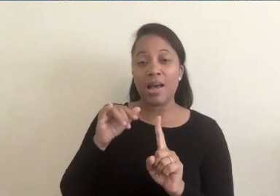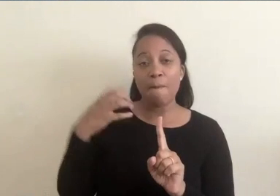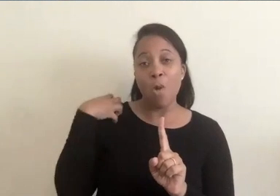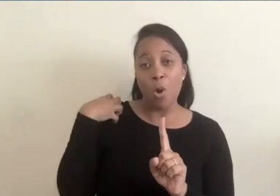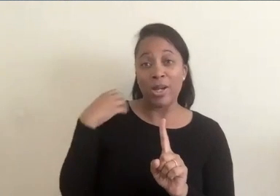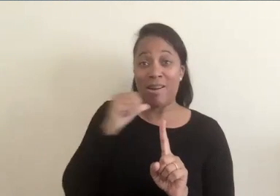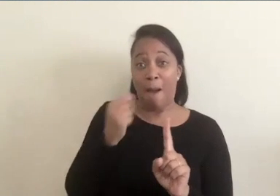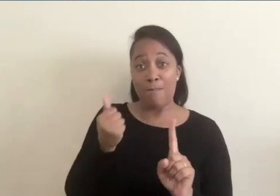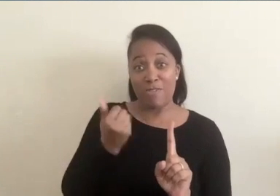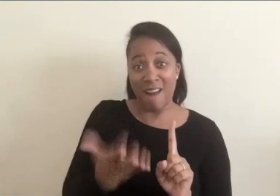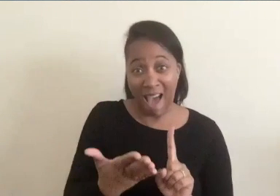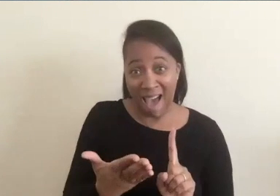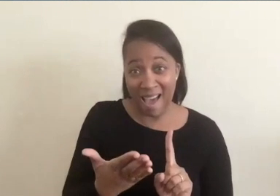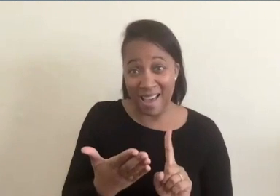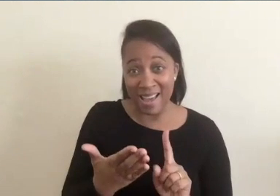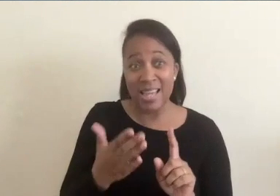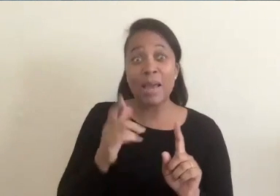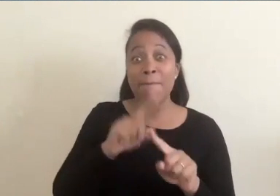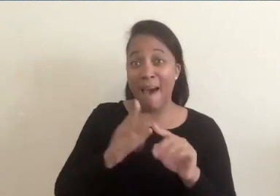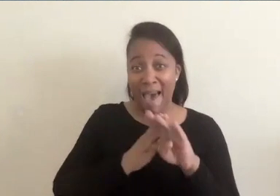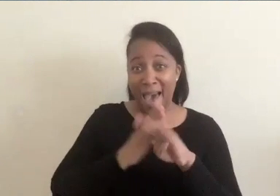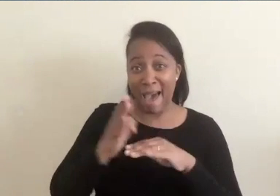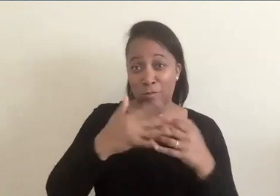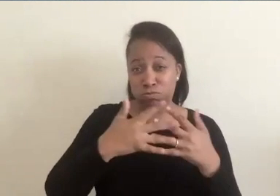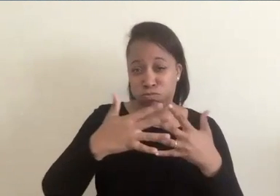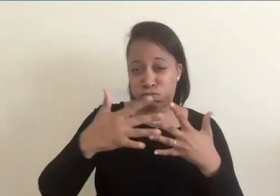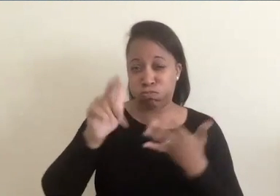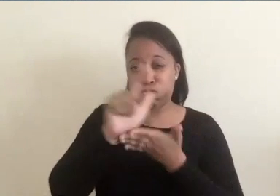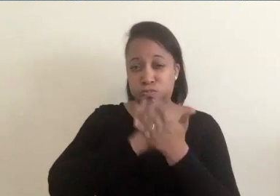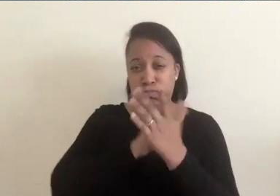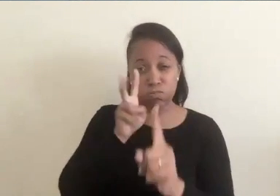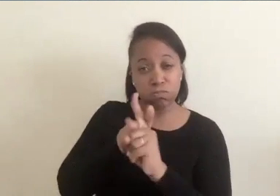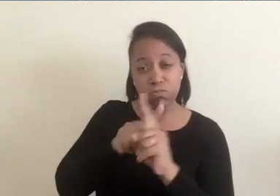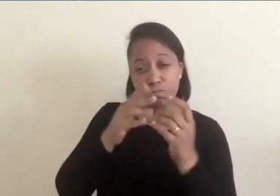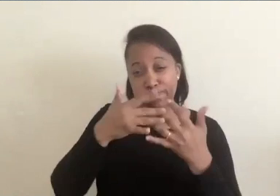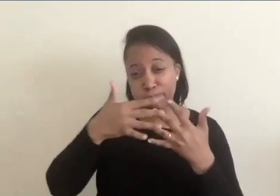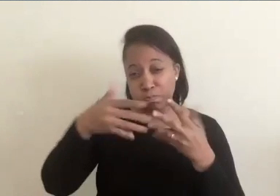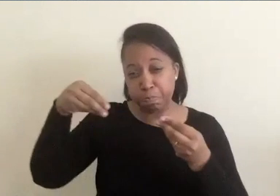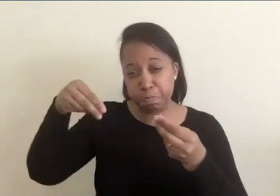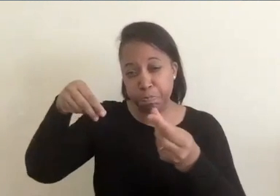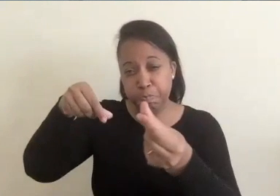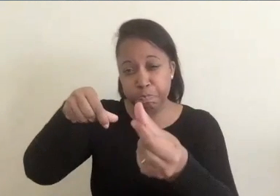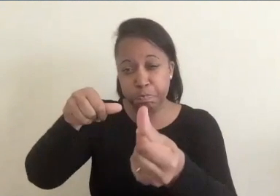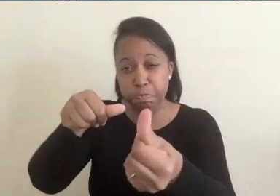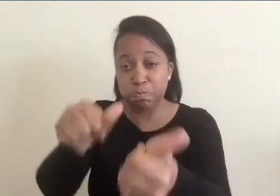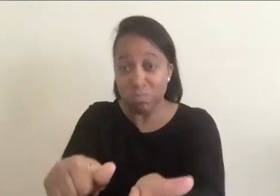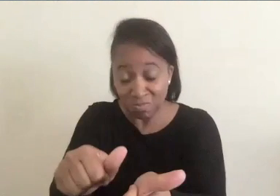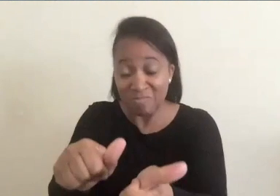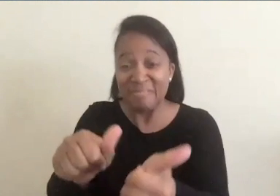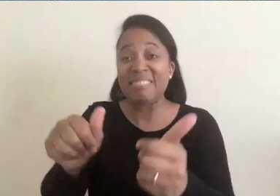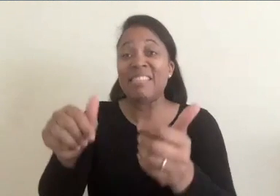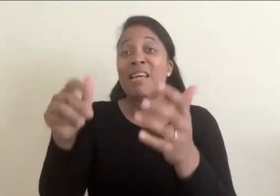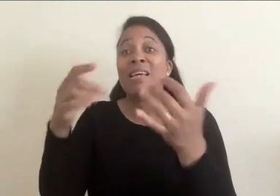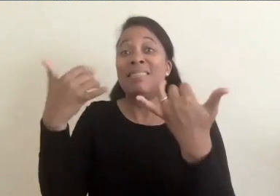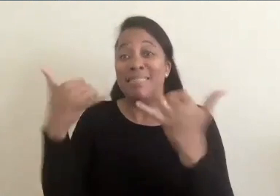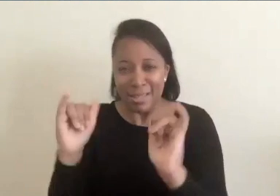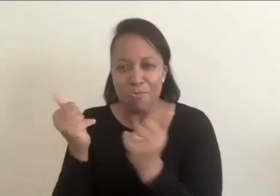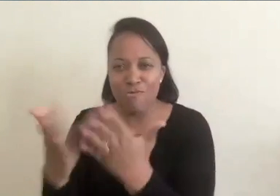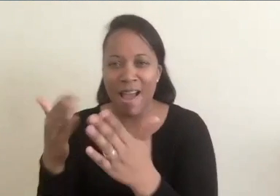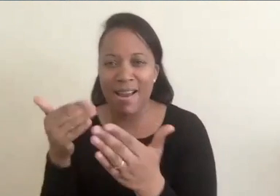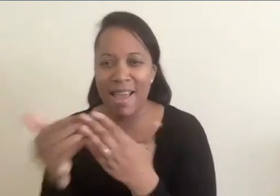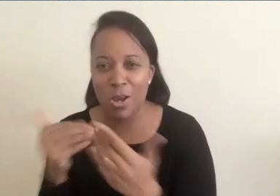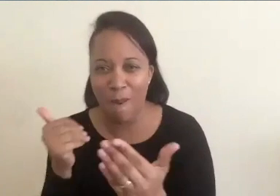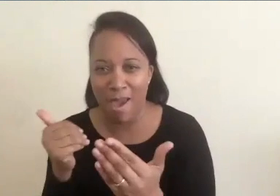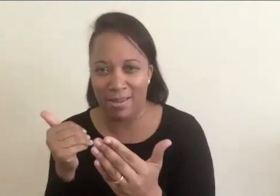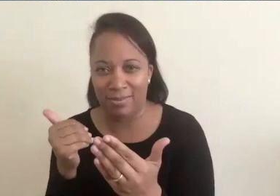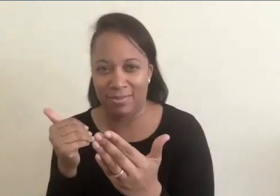the accommodation, and it's ironic that at the end of a whole lawsuit, you may have to pay all these things and provide the reasonable accommodation